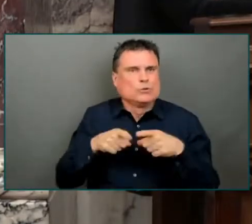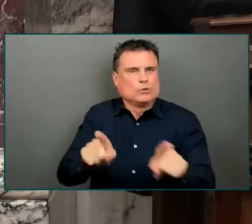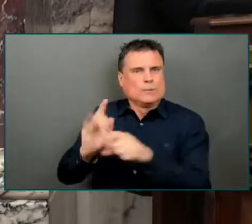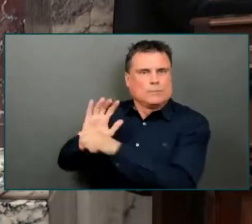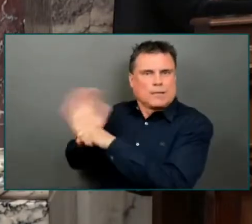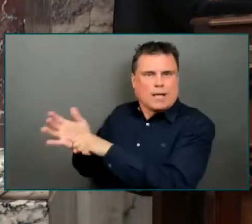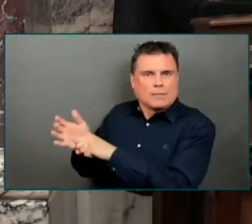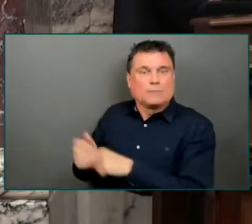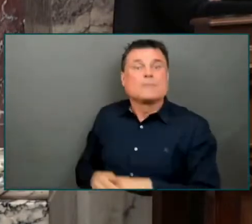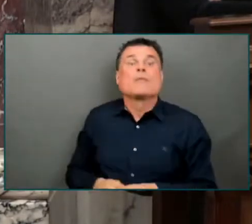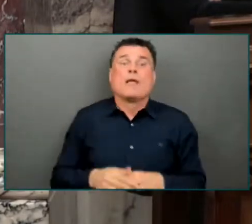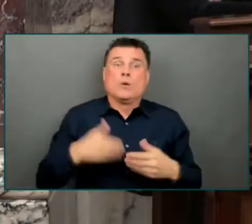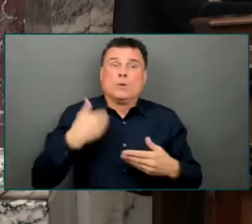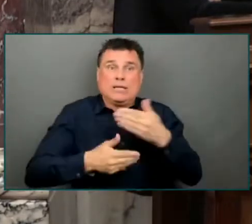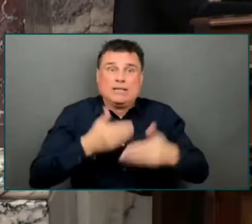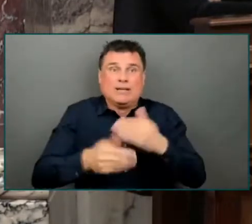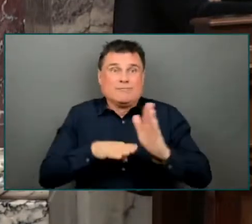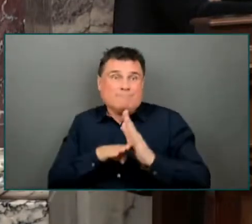forward together.